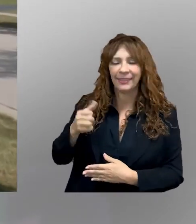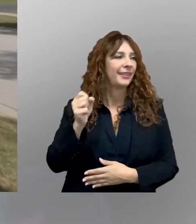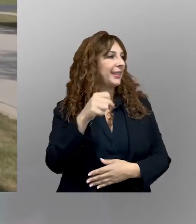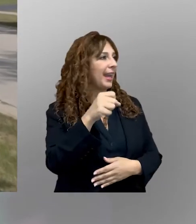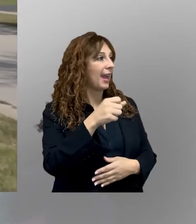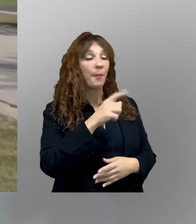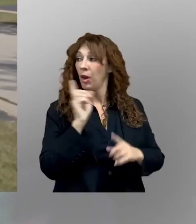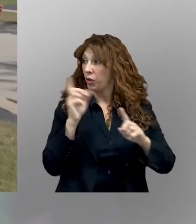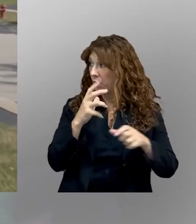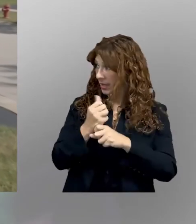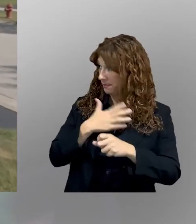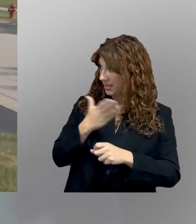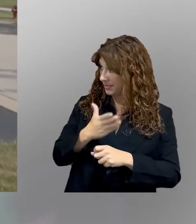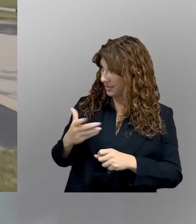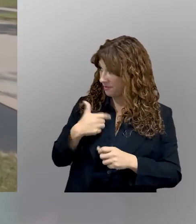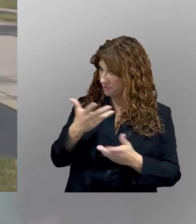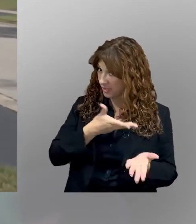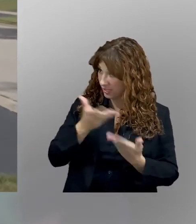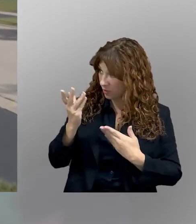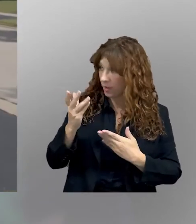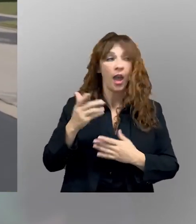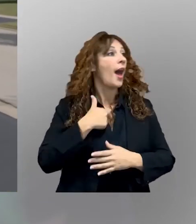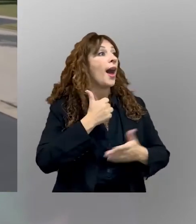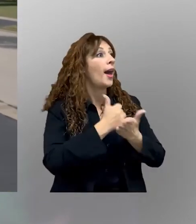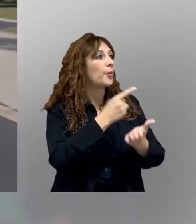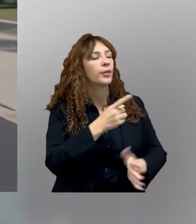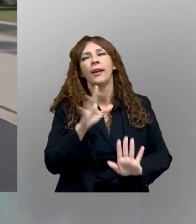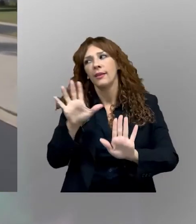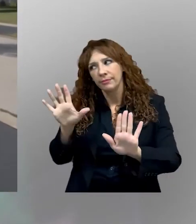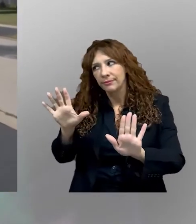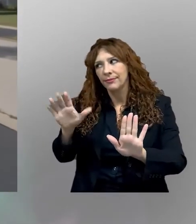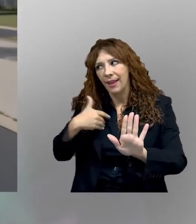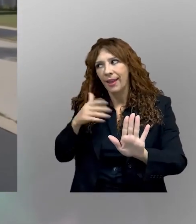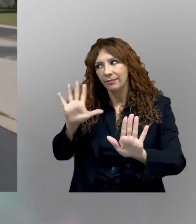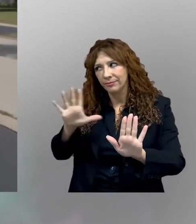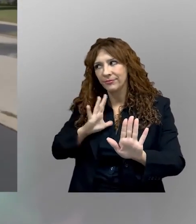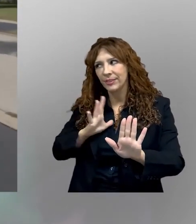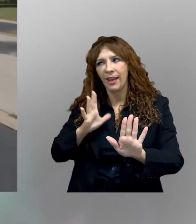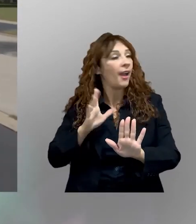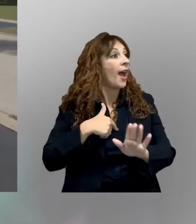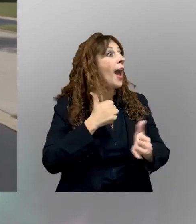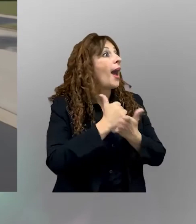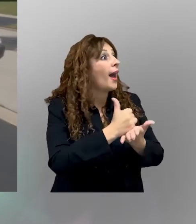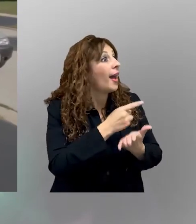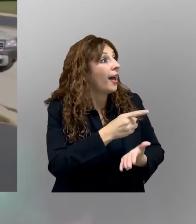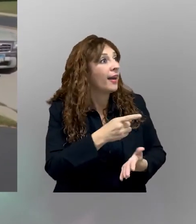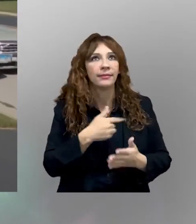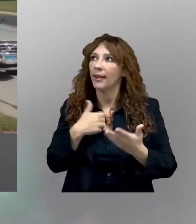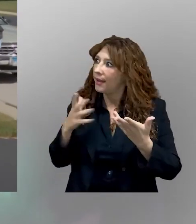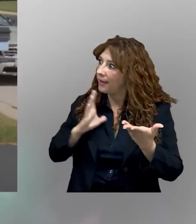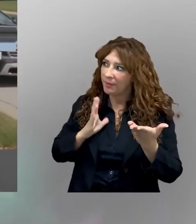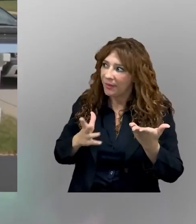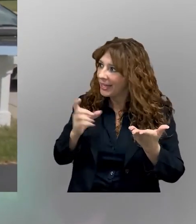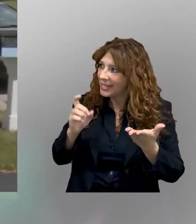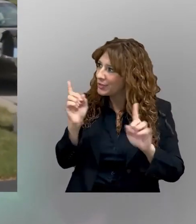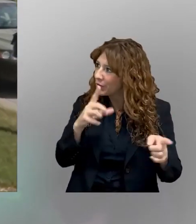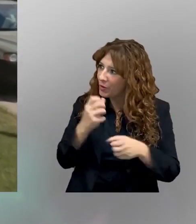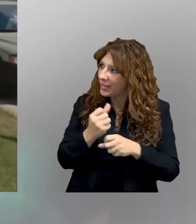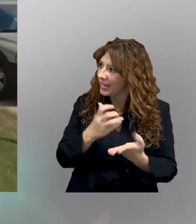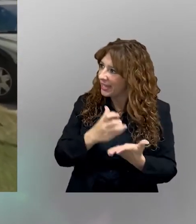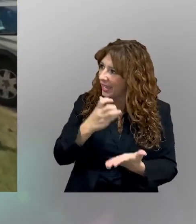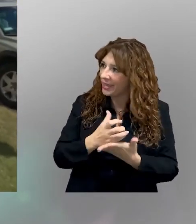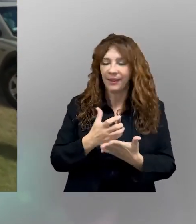peers gain greater access to community supports. Okay. I'll help you. I got it. All you're gonna get is my can. Me. I gotta just get a can.